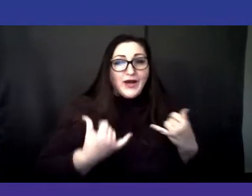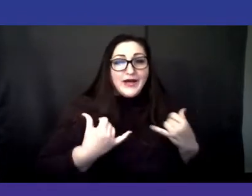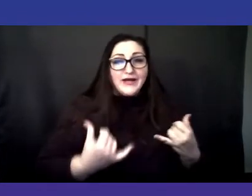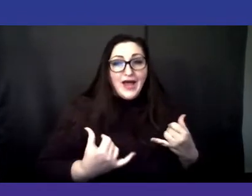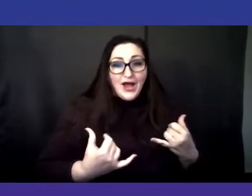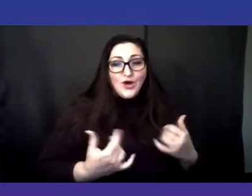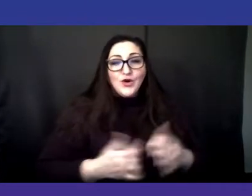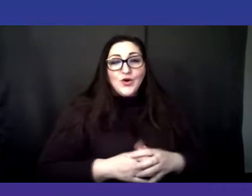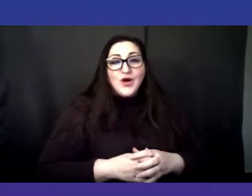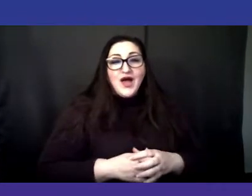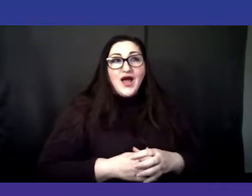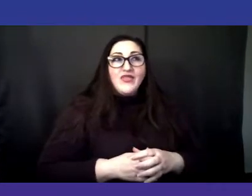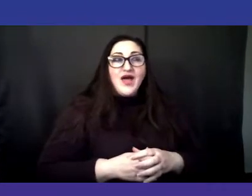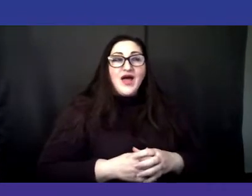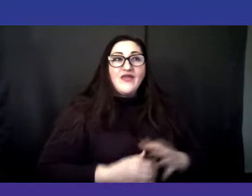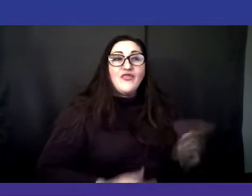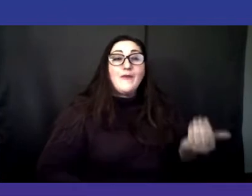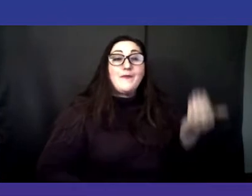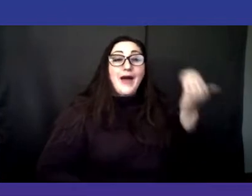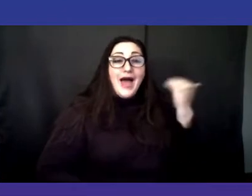the present that is not